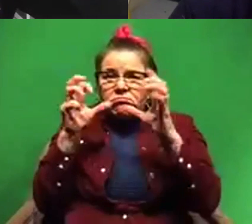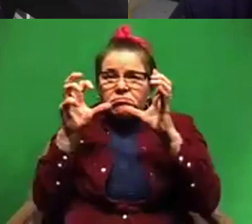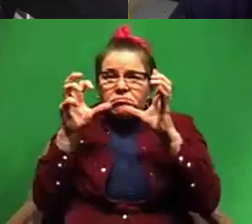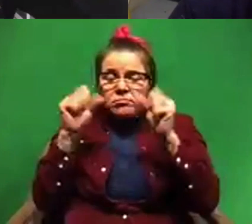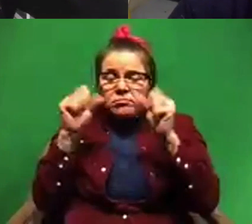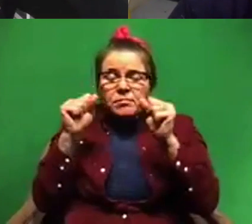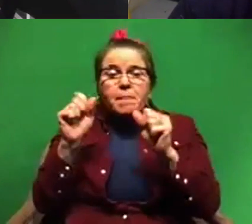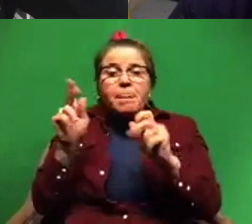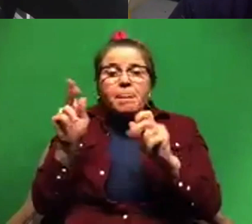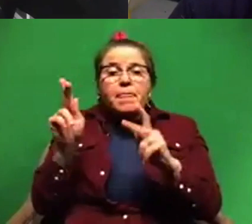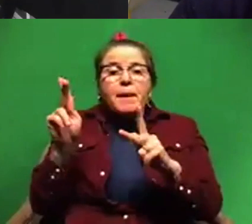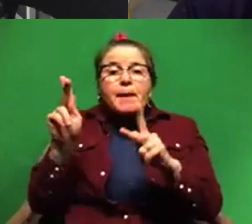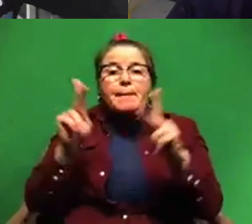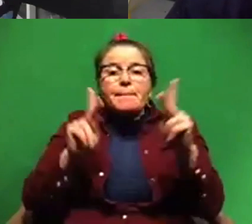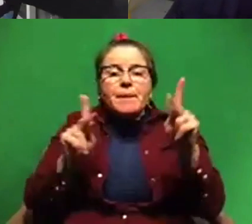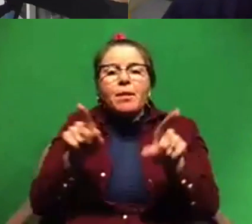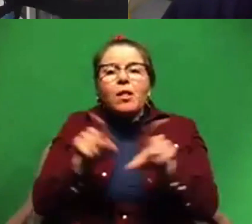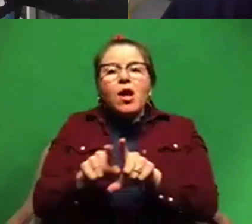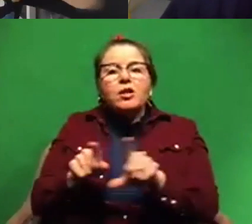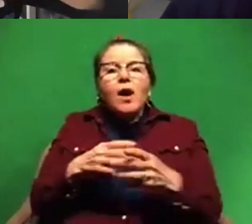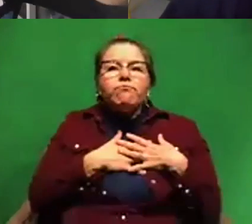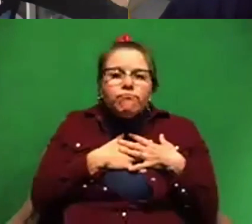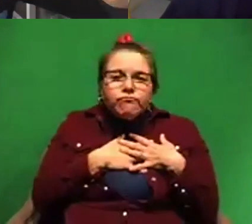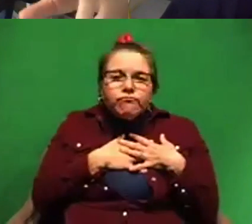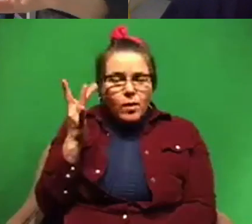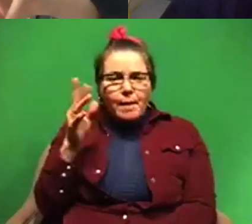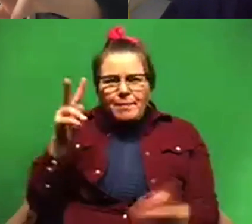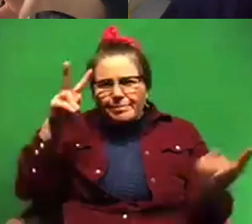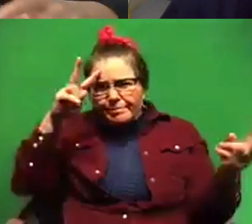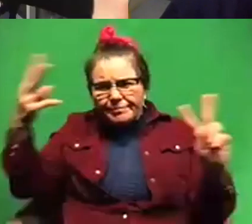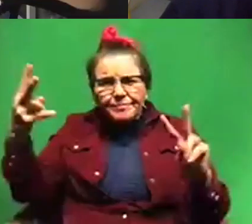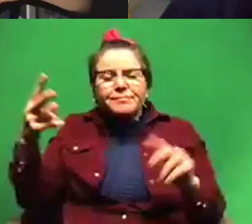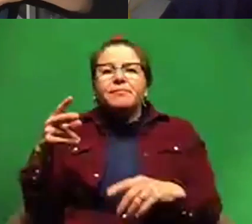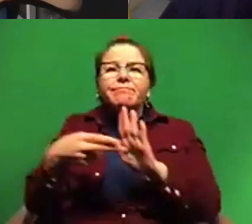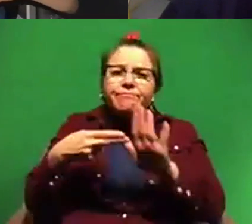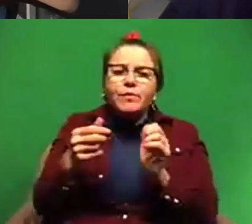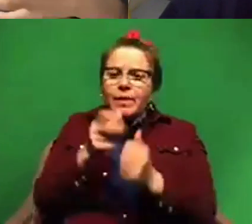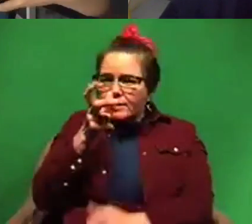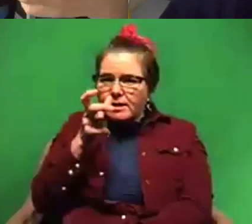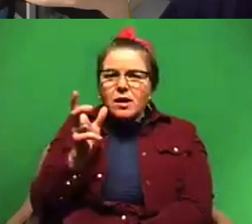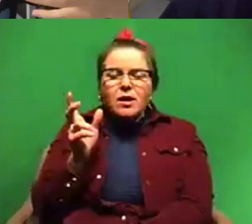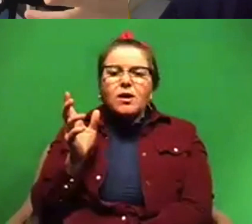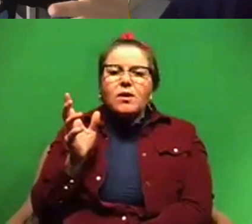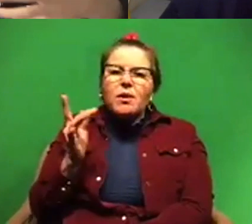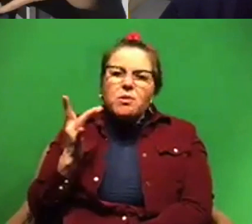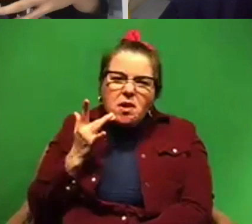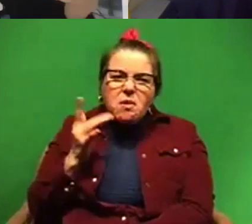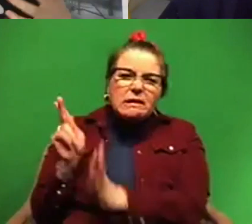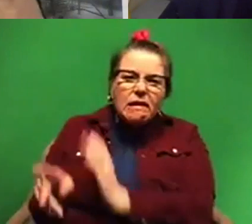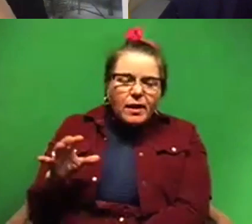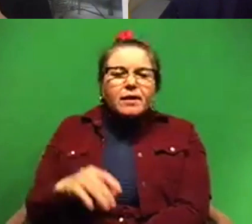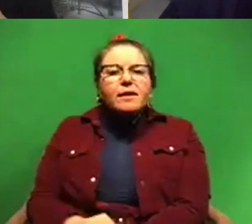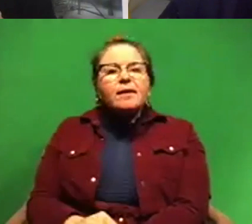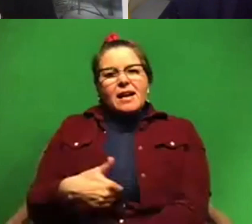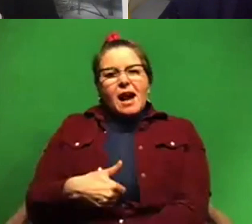misconception about them too. And they think, oh no, they're gross, like kill it, I don't like it. And we have this like gut instinct kind of to